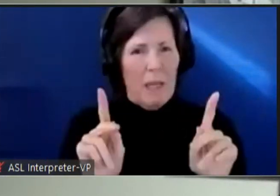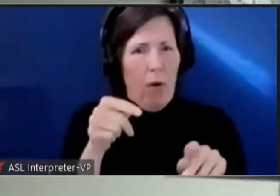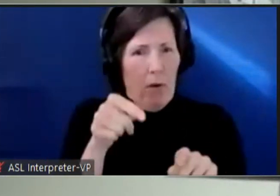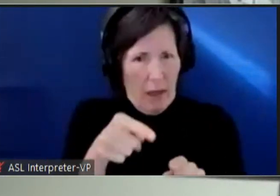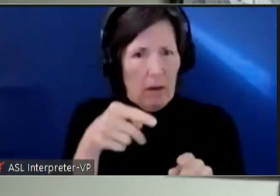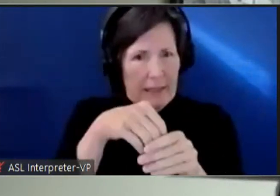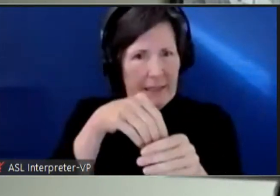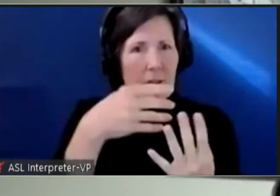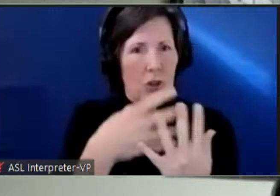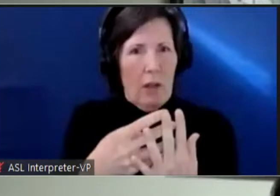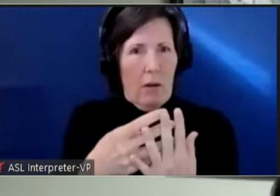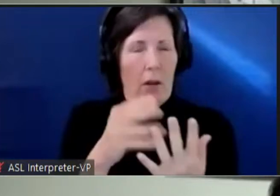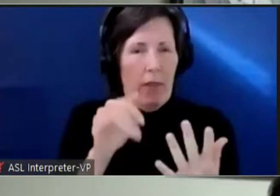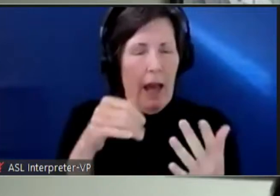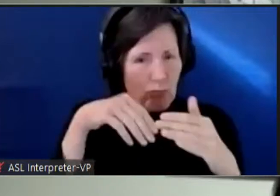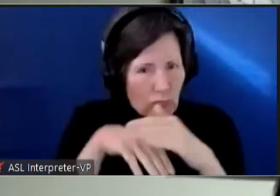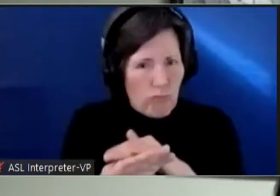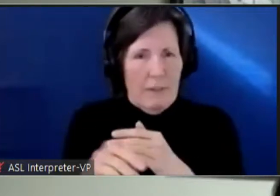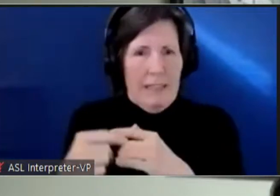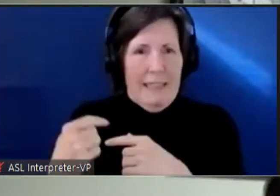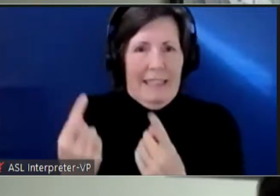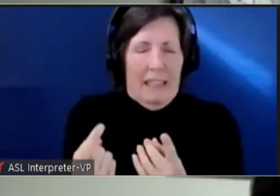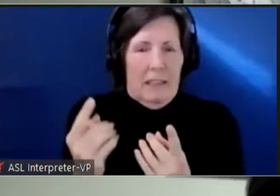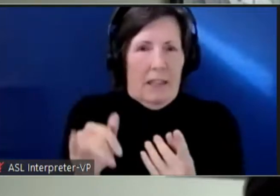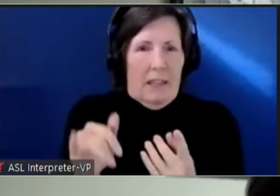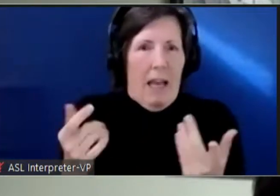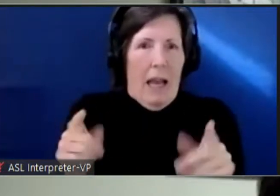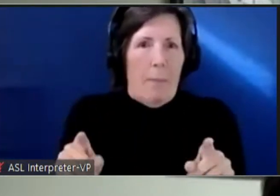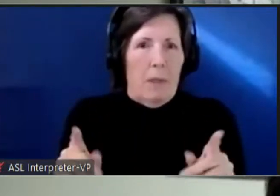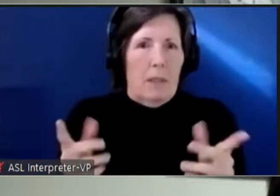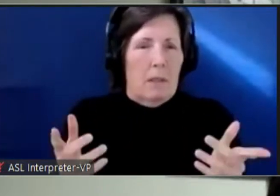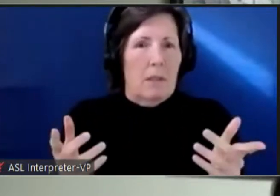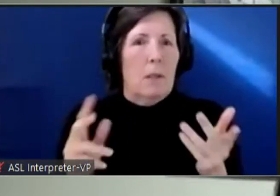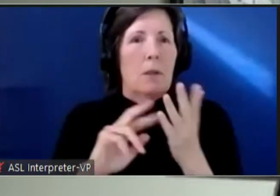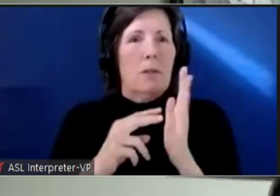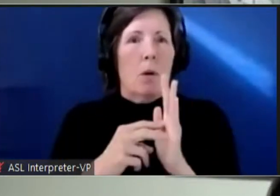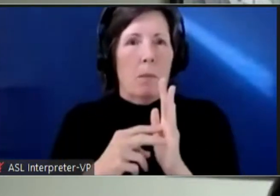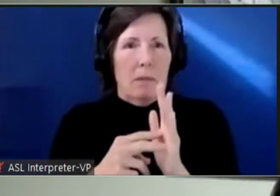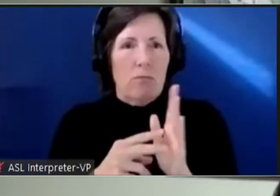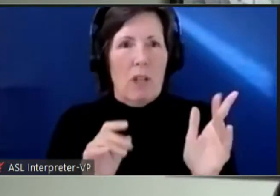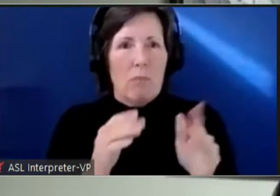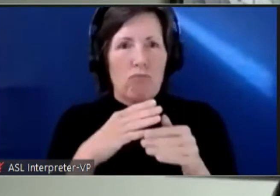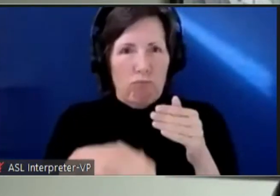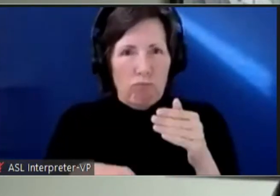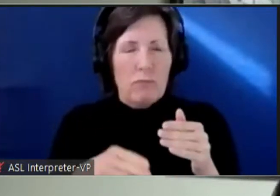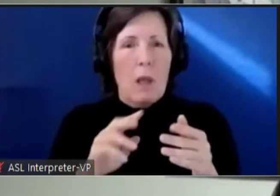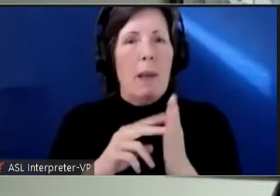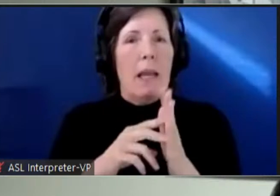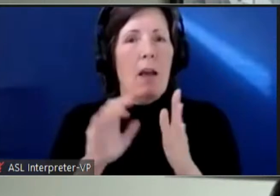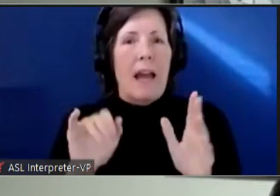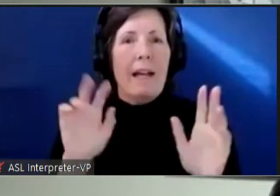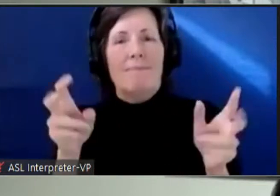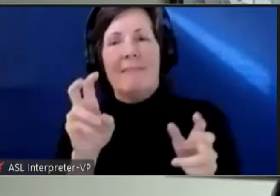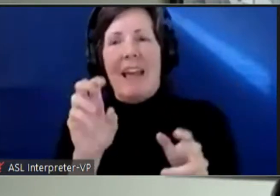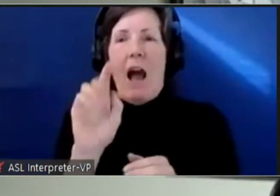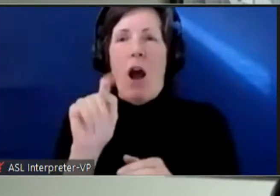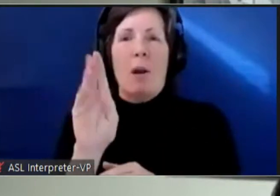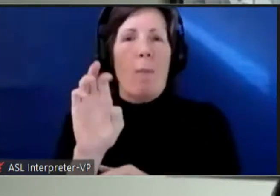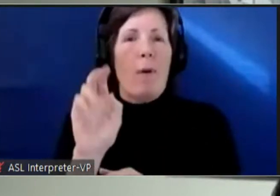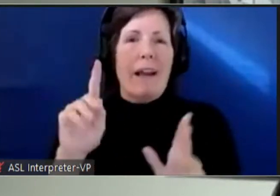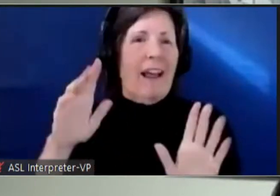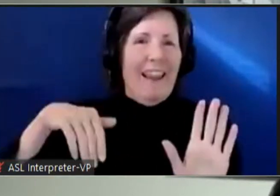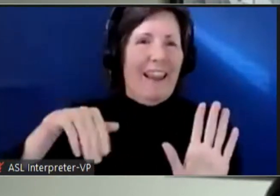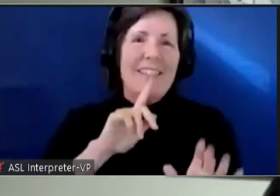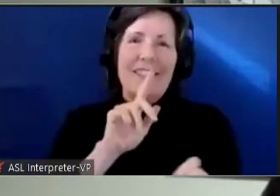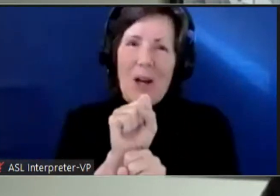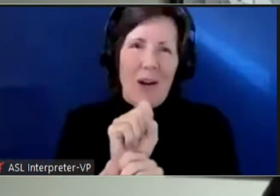admitted since then who have positive. It doesn't amount to an outbreak until we have 3